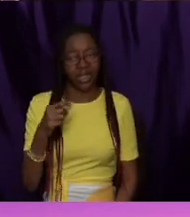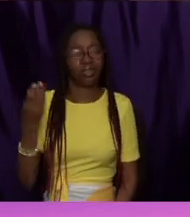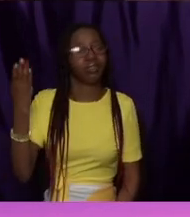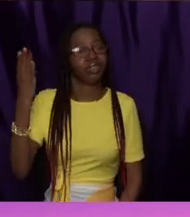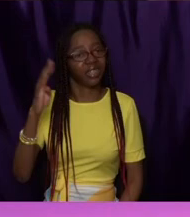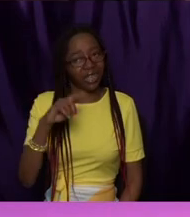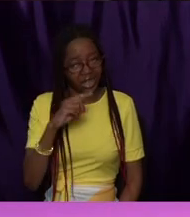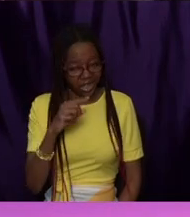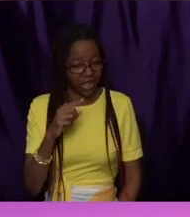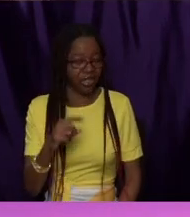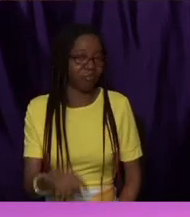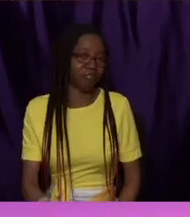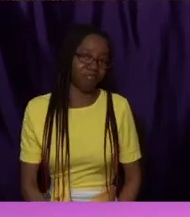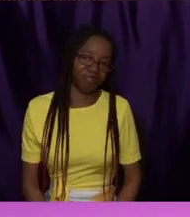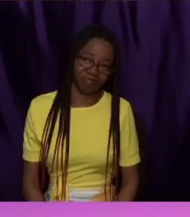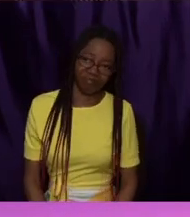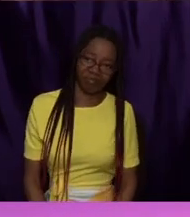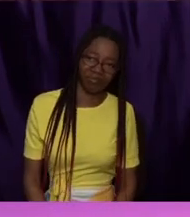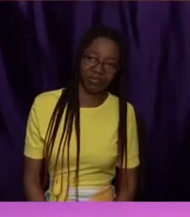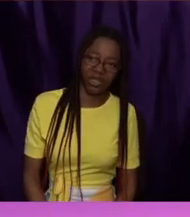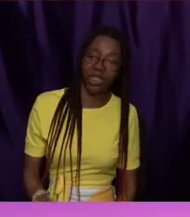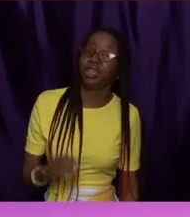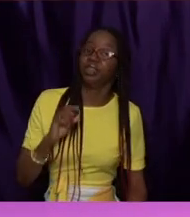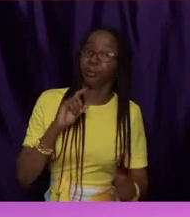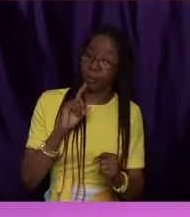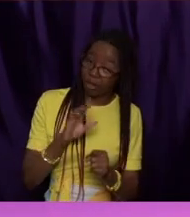God said, the promise,